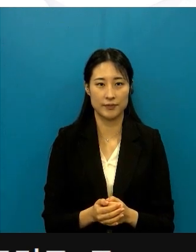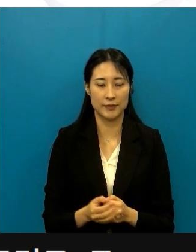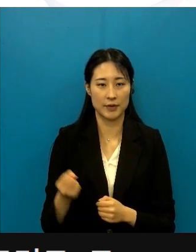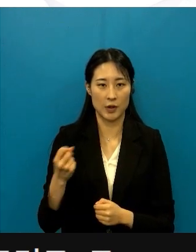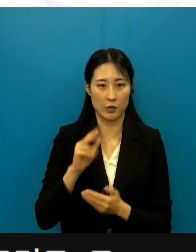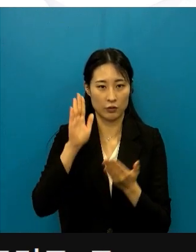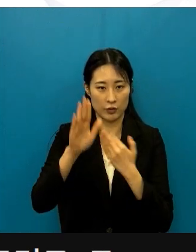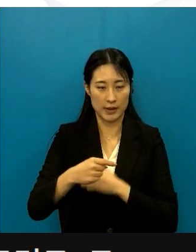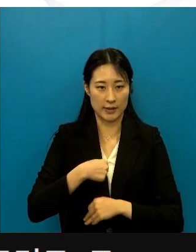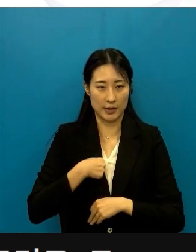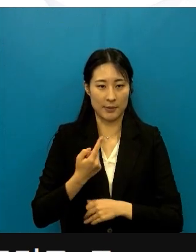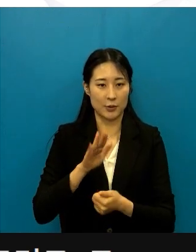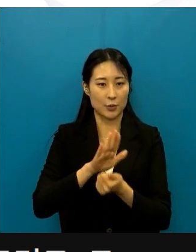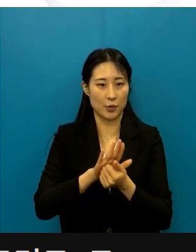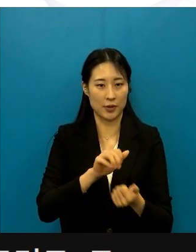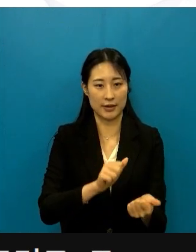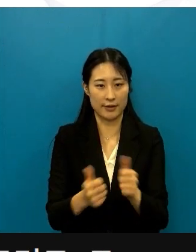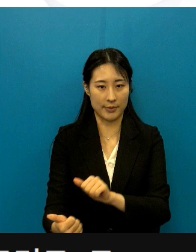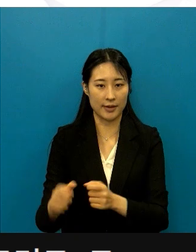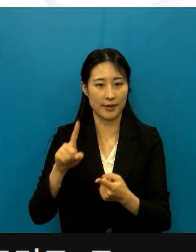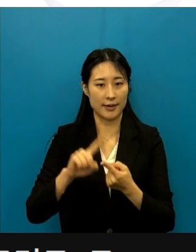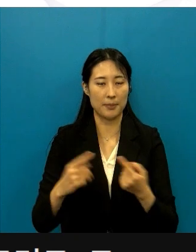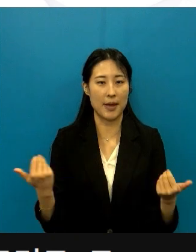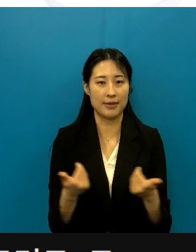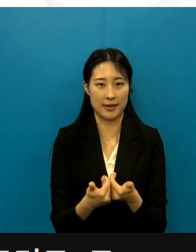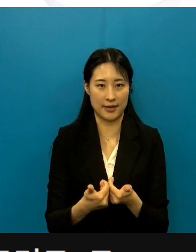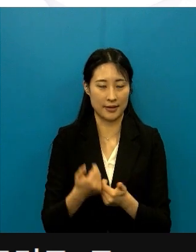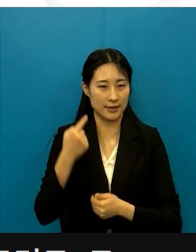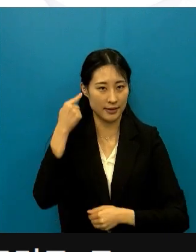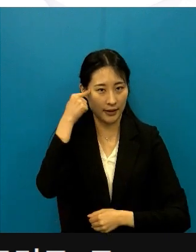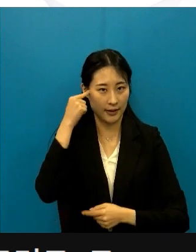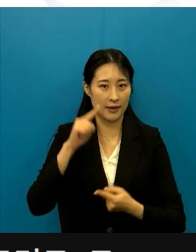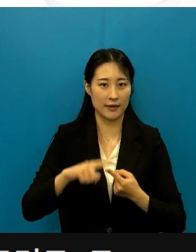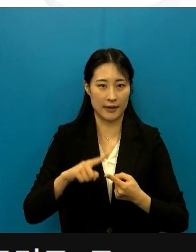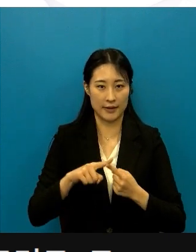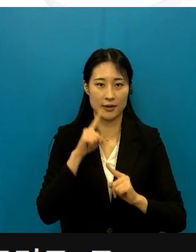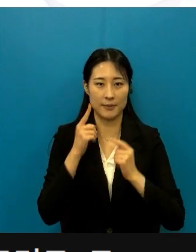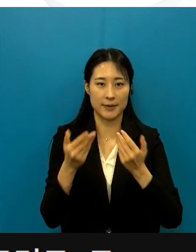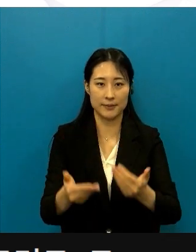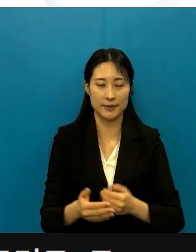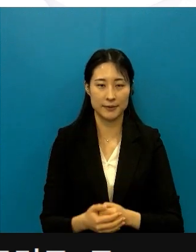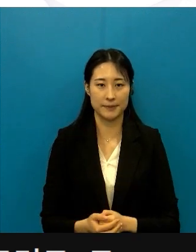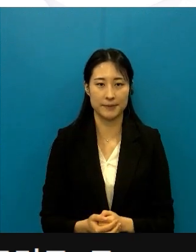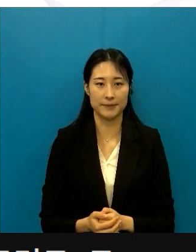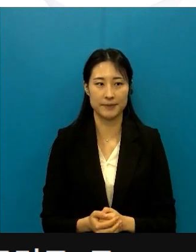those cases. Then I will go to the conclusion.